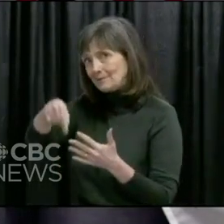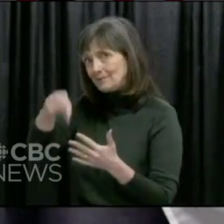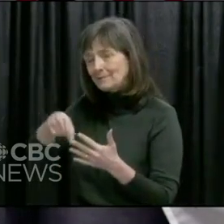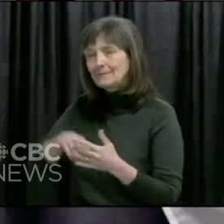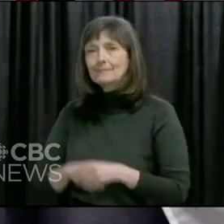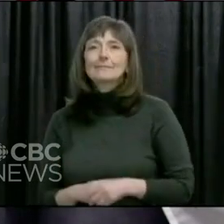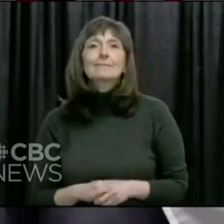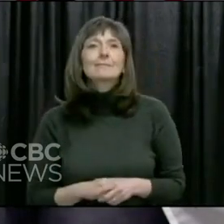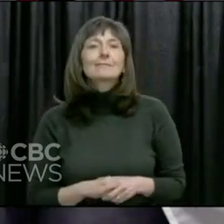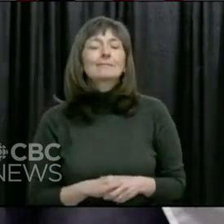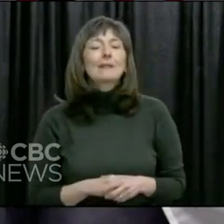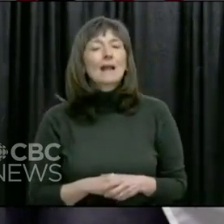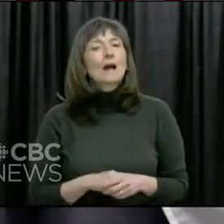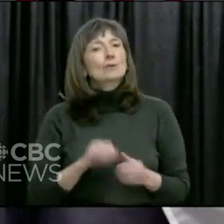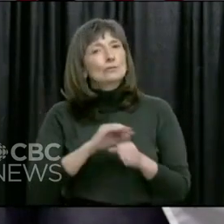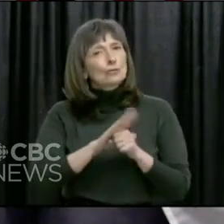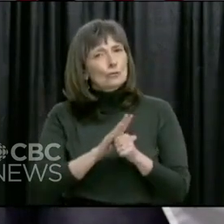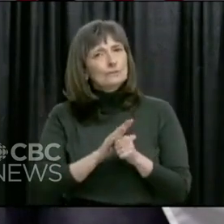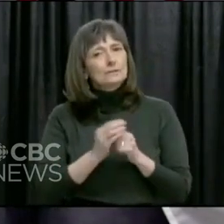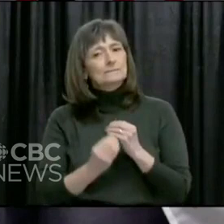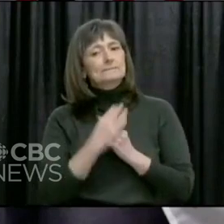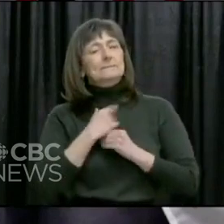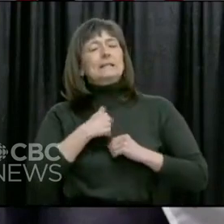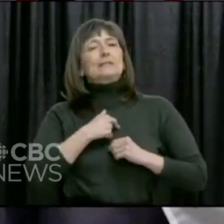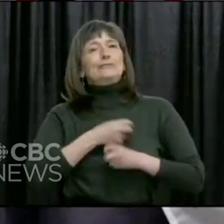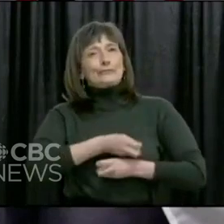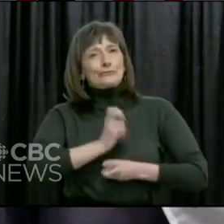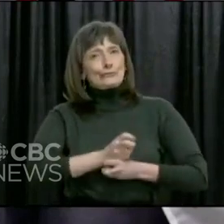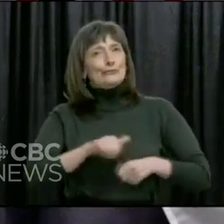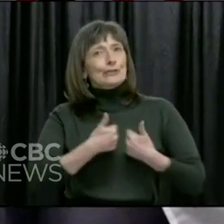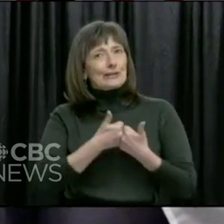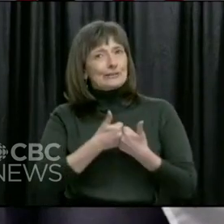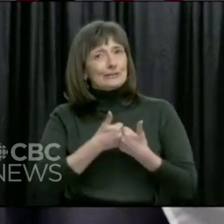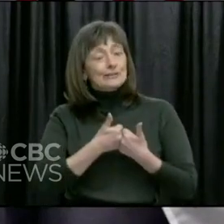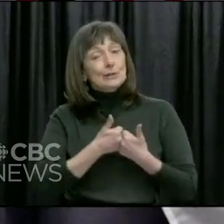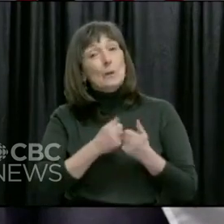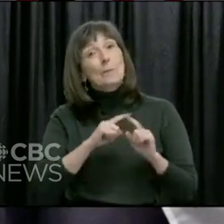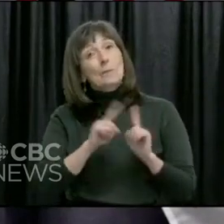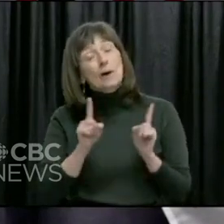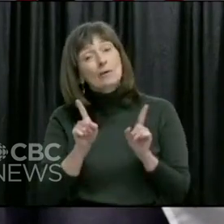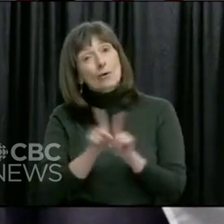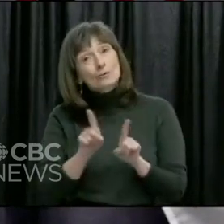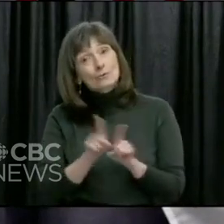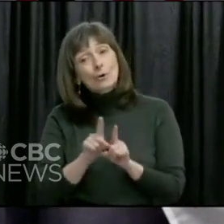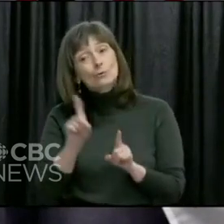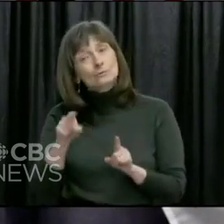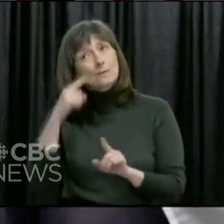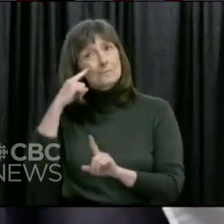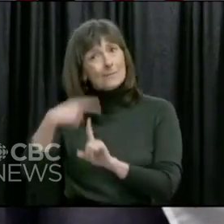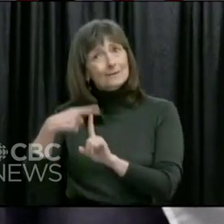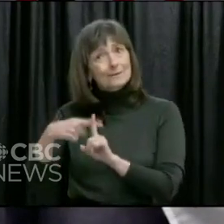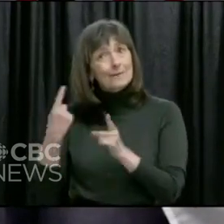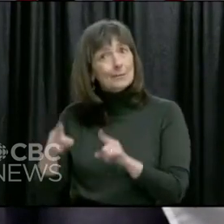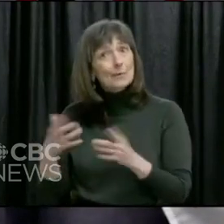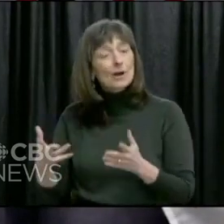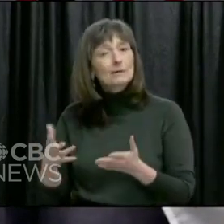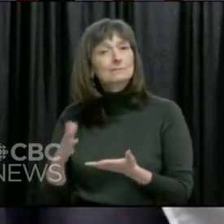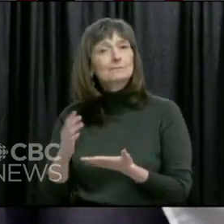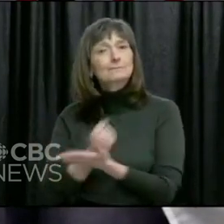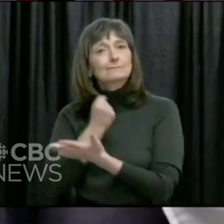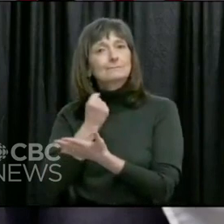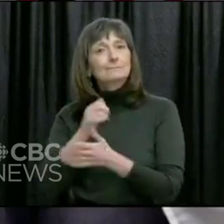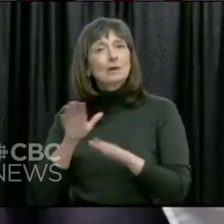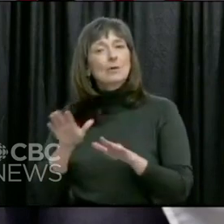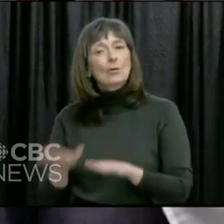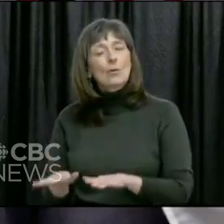presented, let us not lose sight of the opportunity it has provided to slow down and spend quality time with those we hold dear. I'm